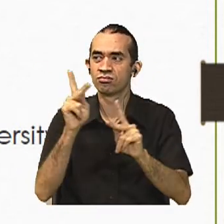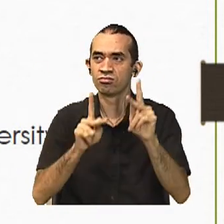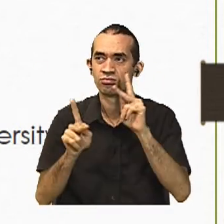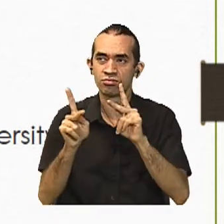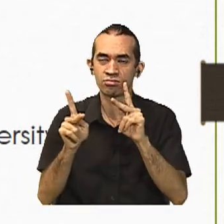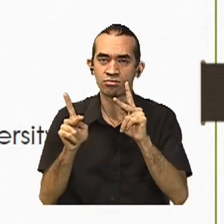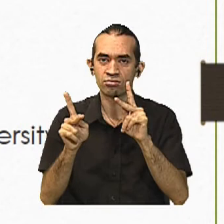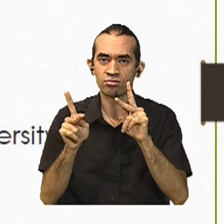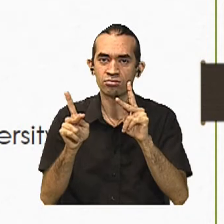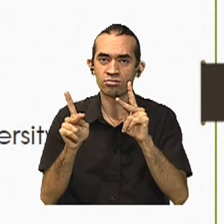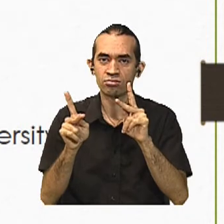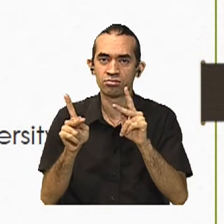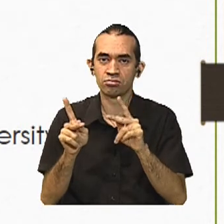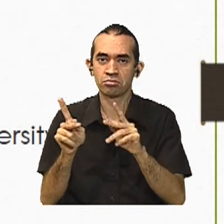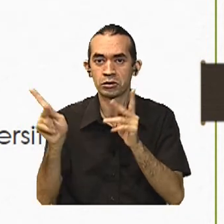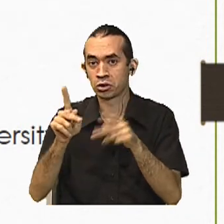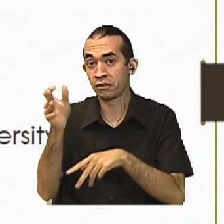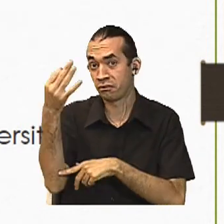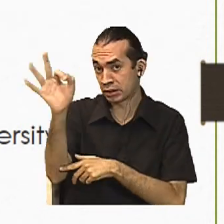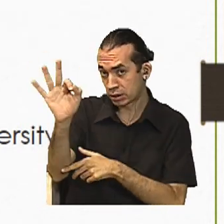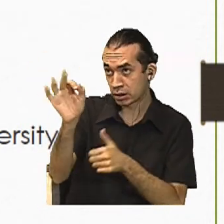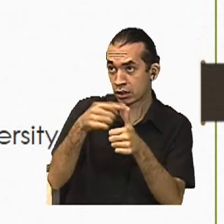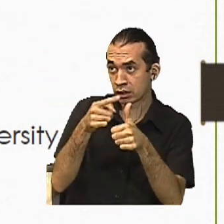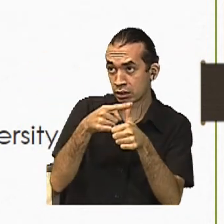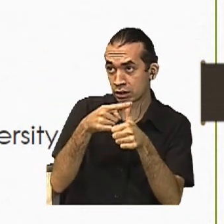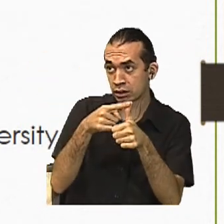from France,